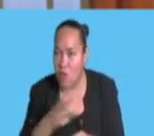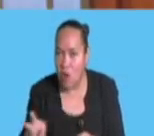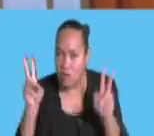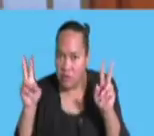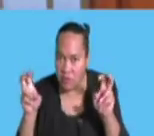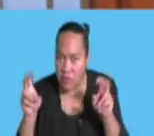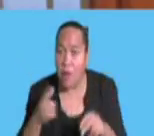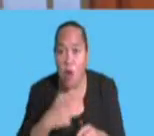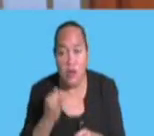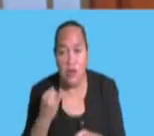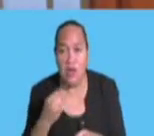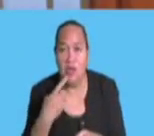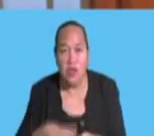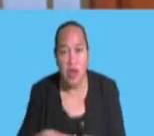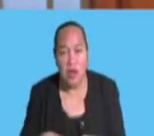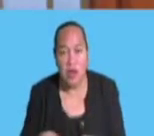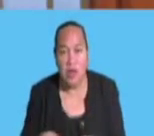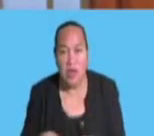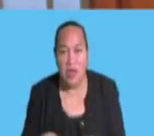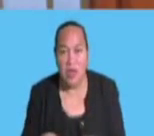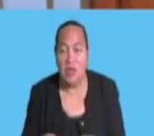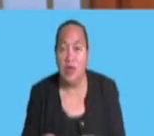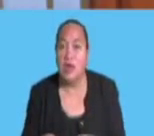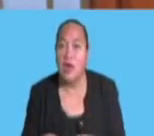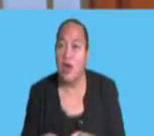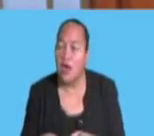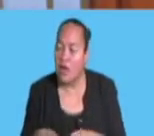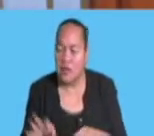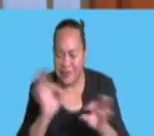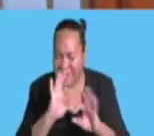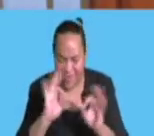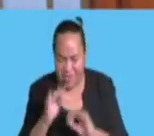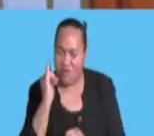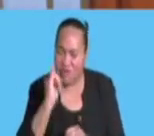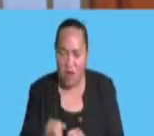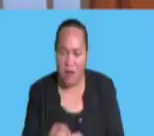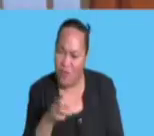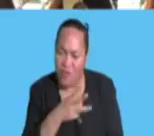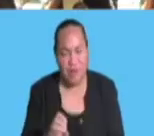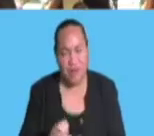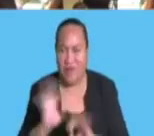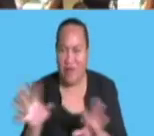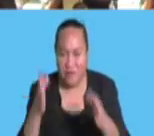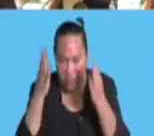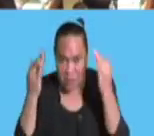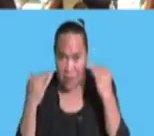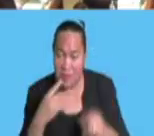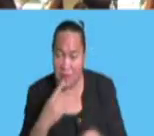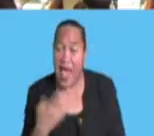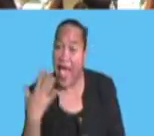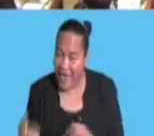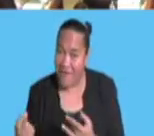future as it is offensive. Bollocks is permissible. There's nothing wrong with it. There's